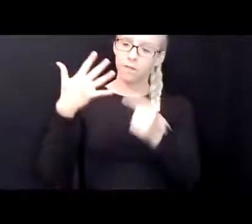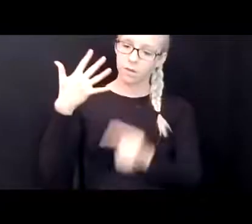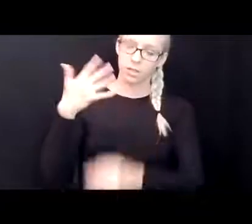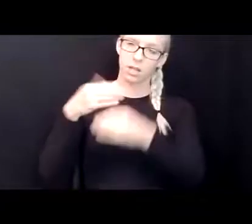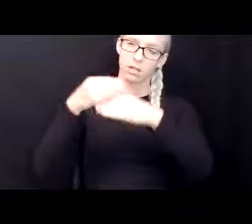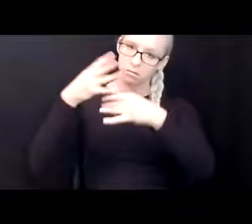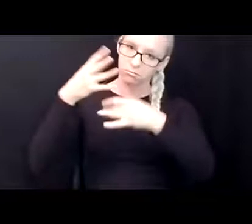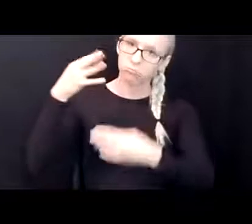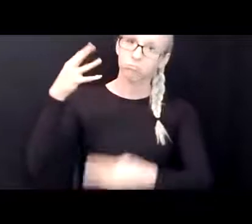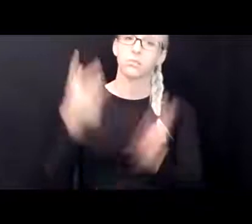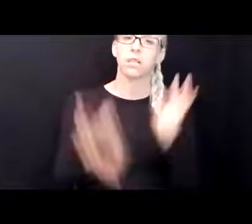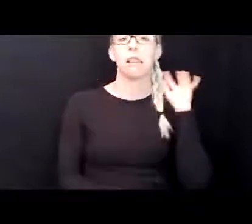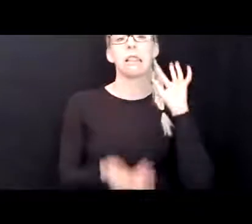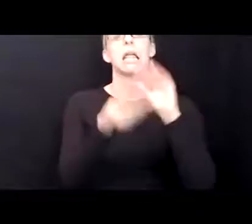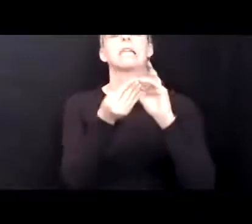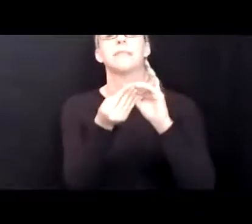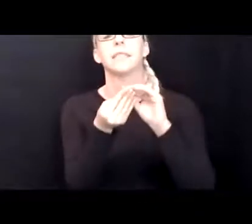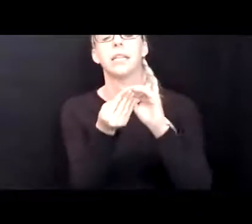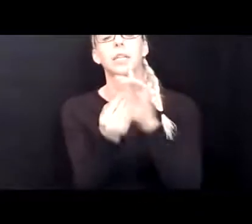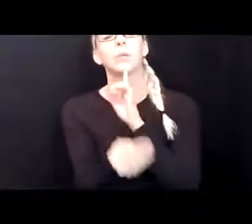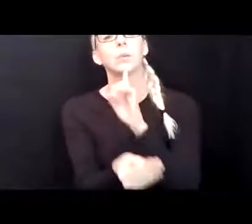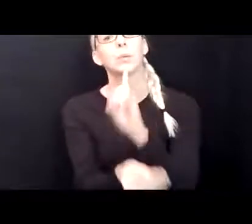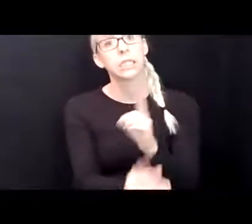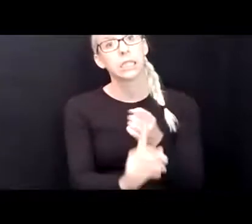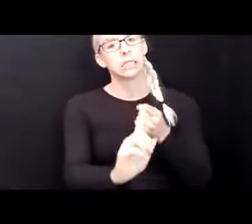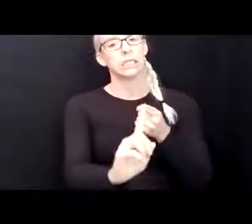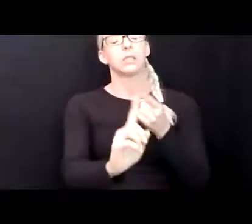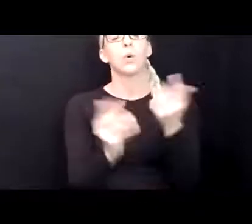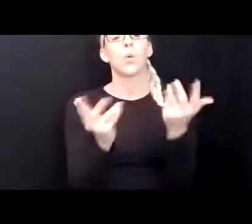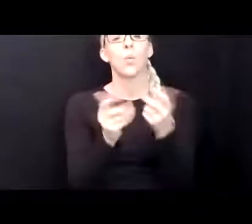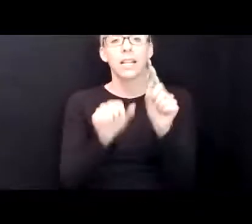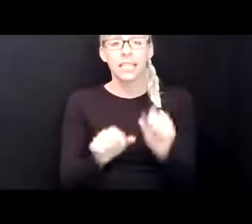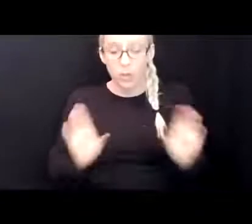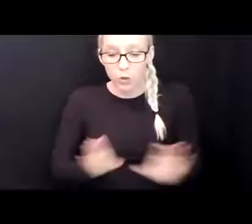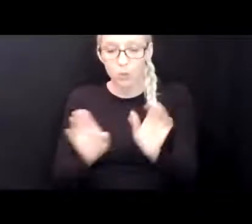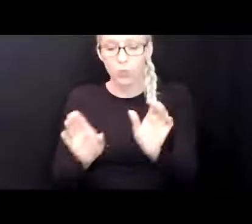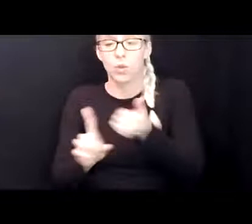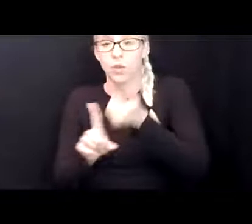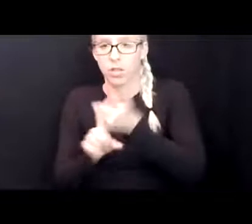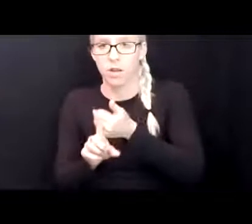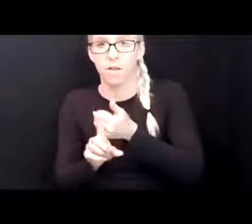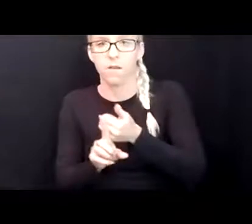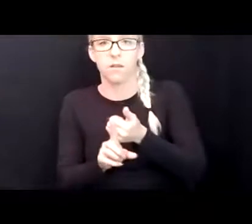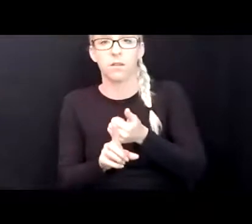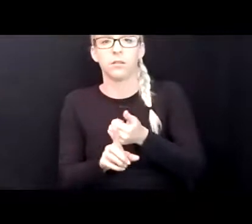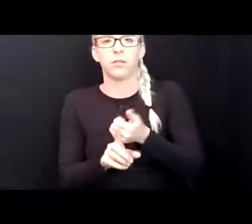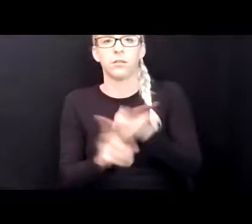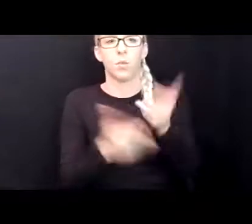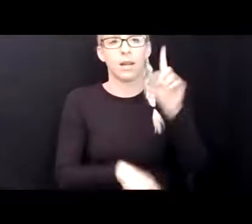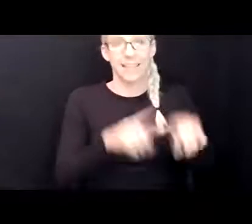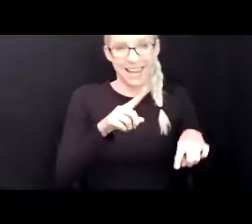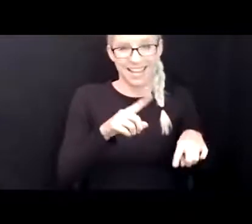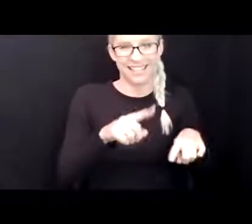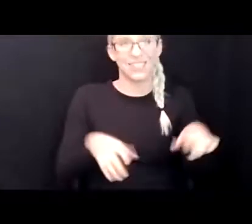collectively basically boil down to what we can do for ourselves. And in the court process, those are the rights